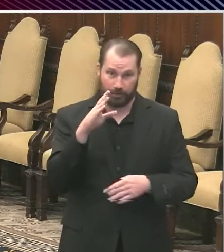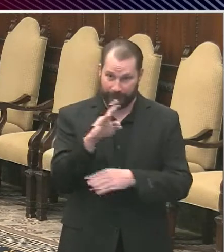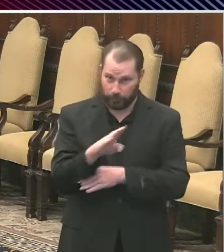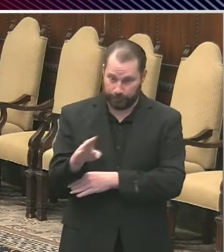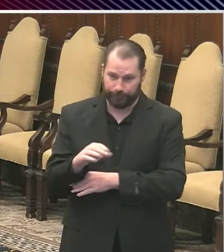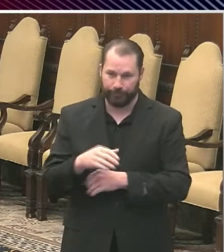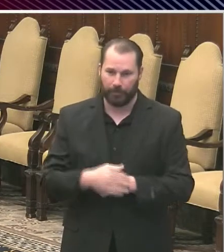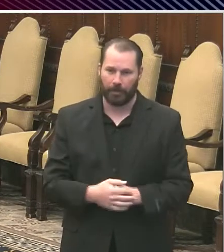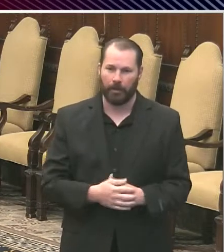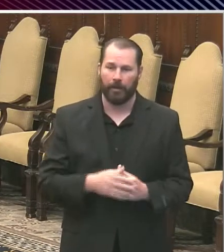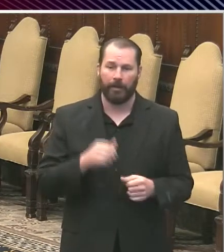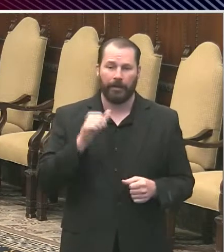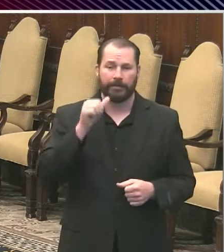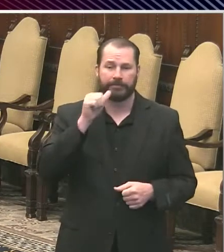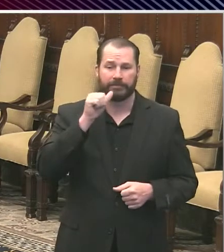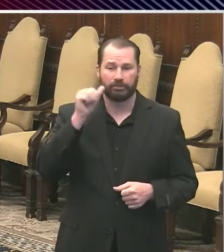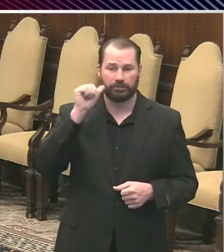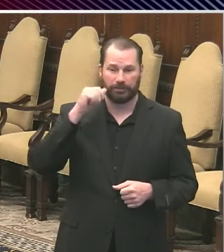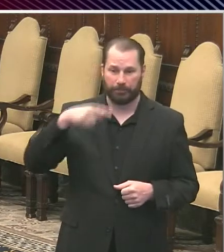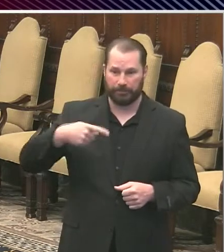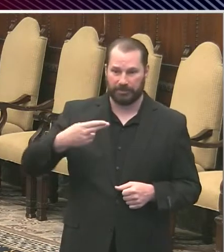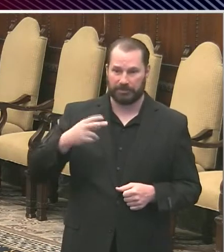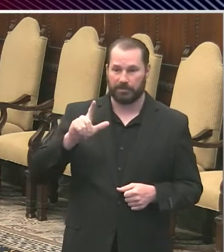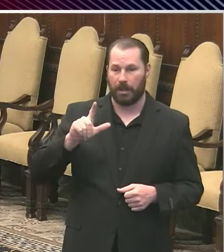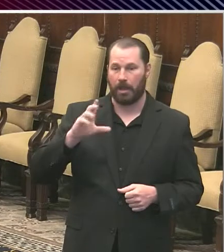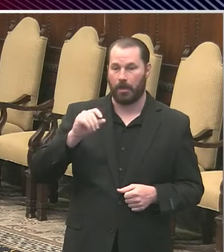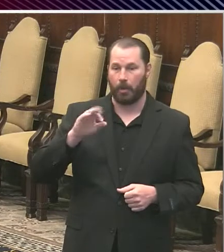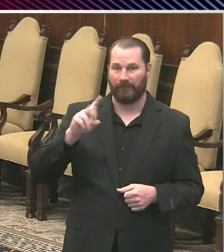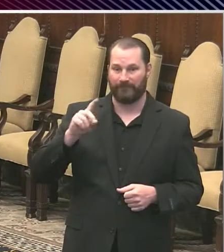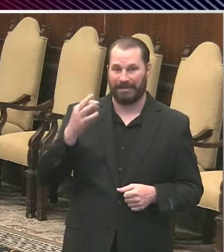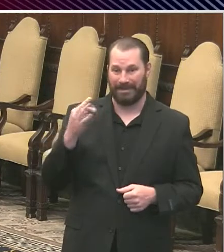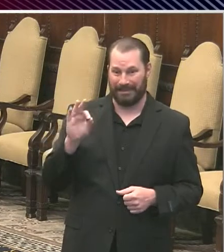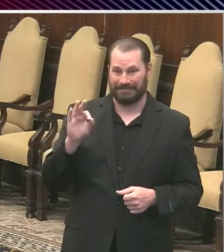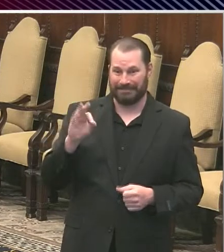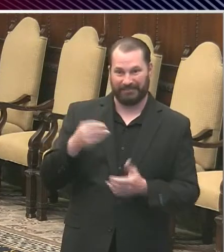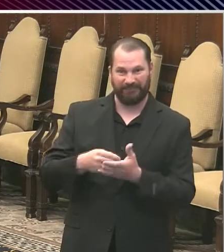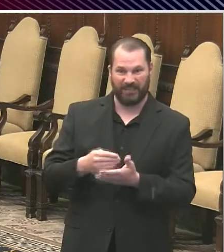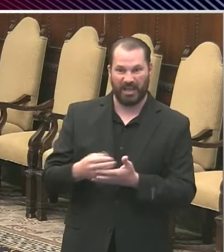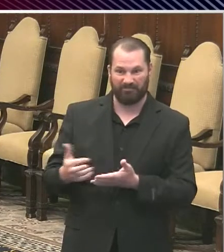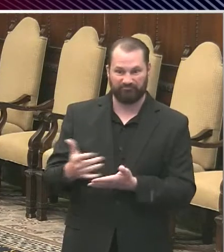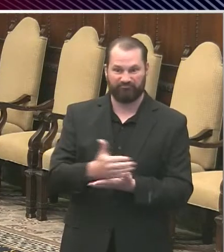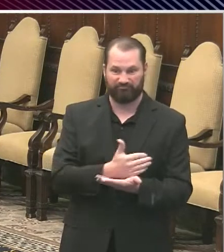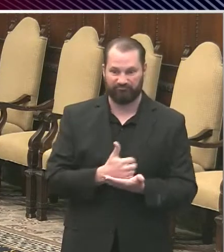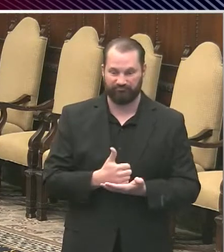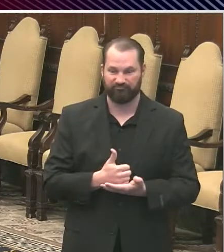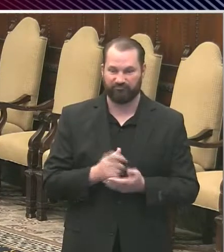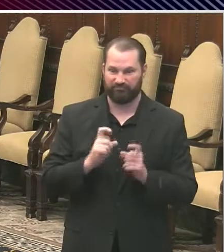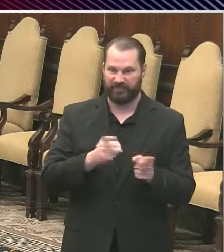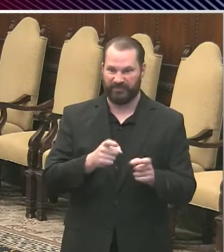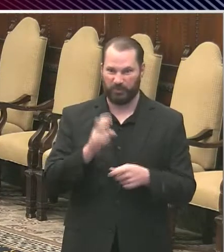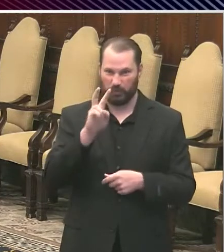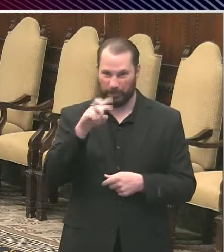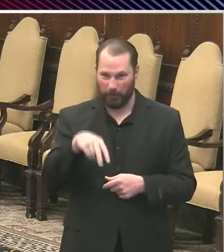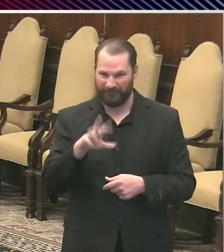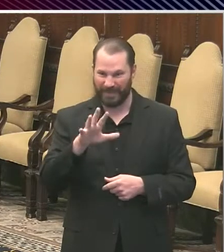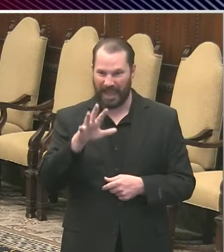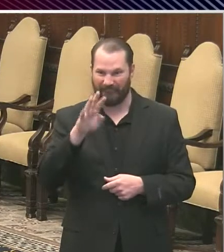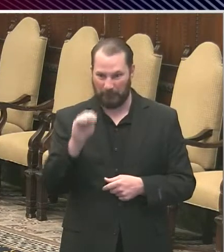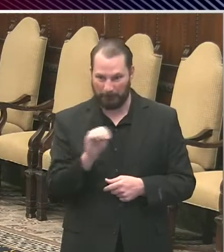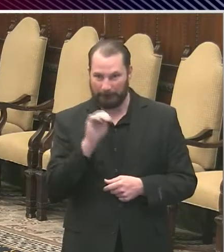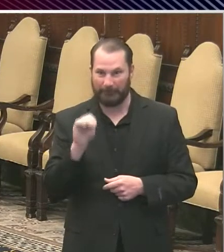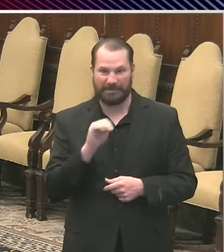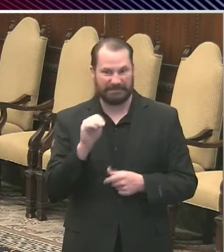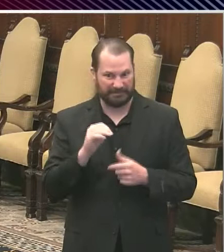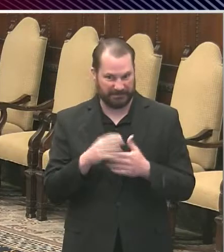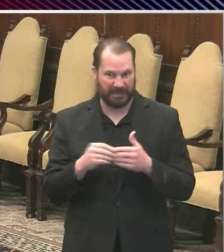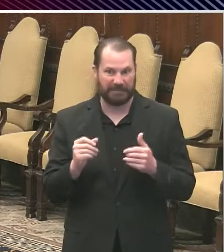PHL COVID-19 Fund announced its third round of grants, awarding another $2.5 million to 72 additional nonprofit